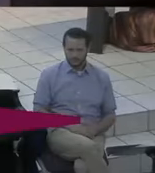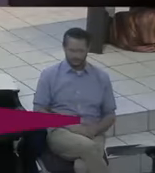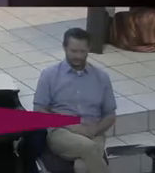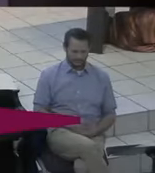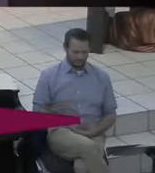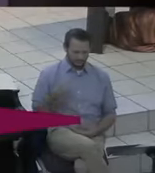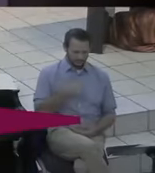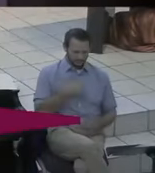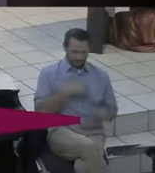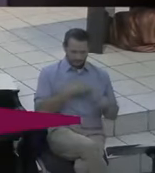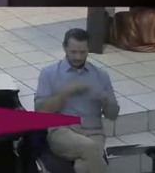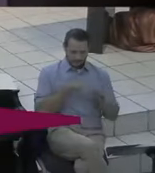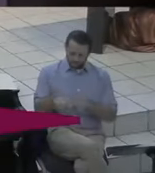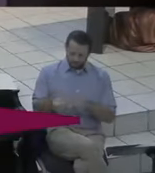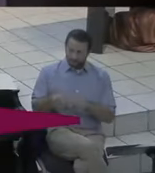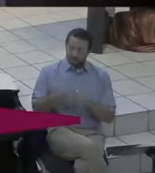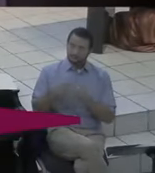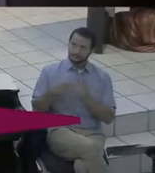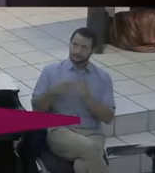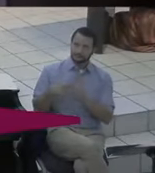We come to God as ones who